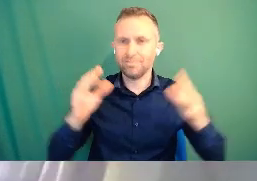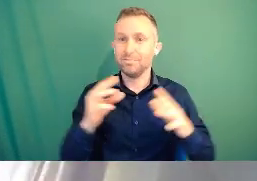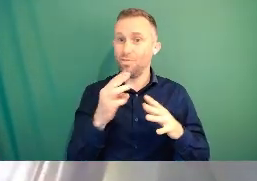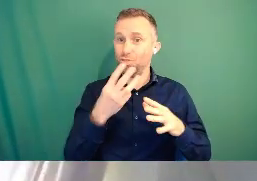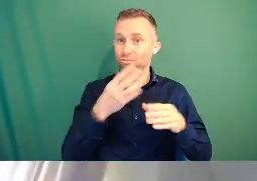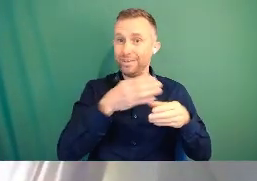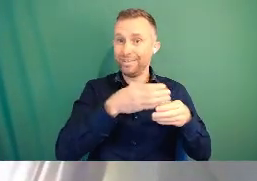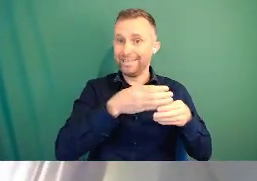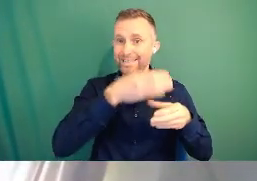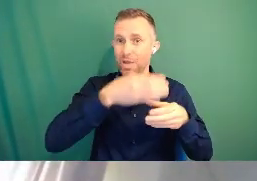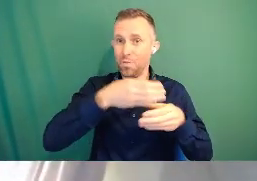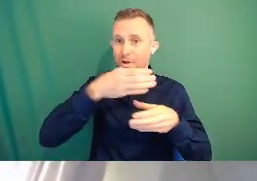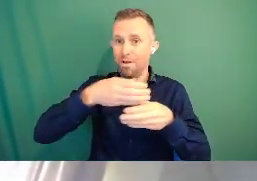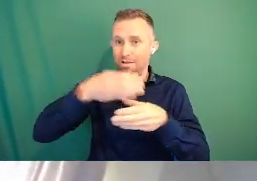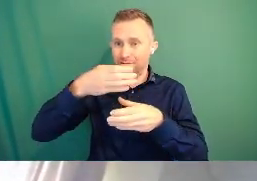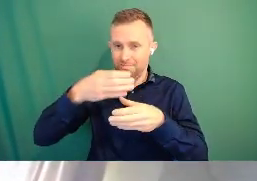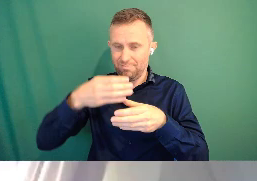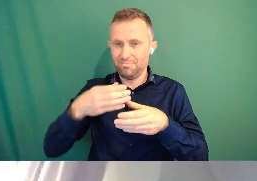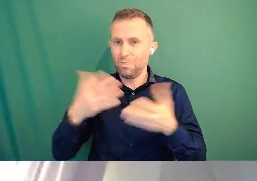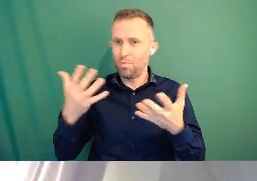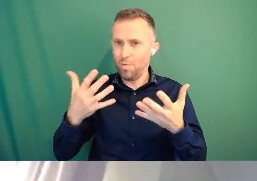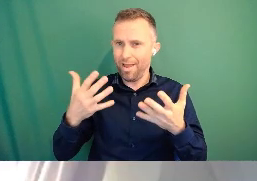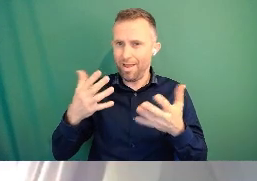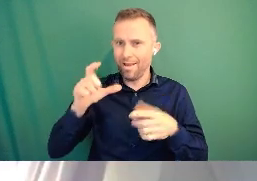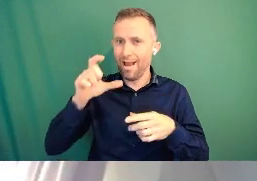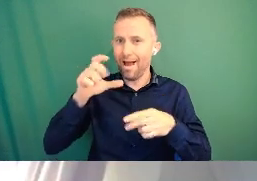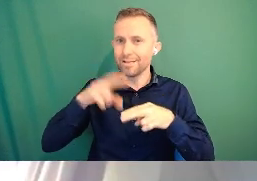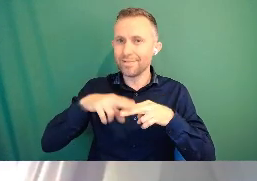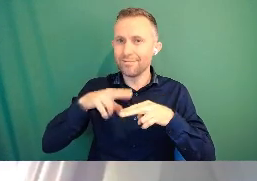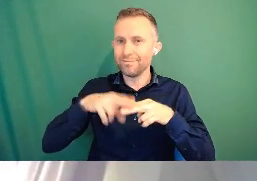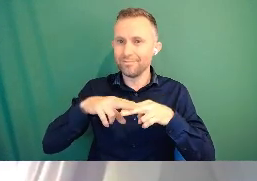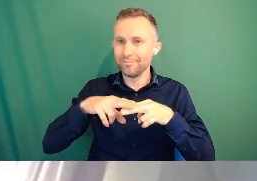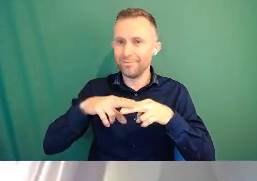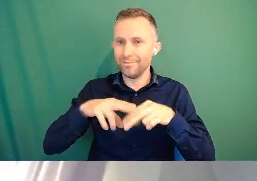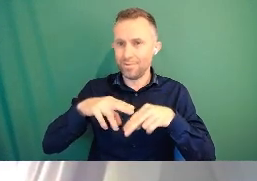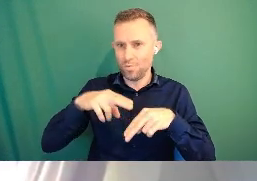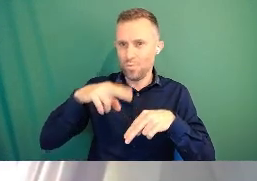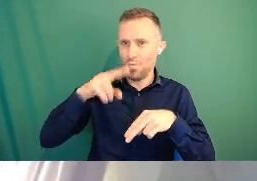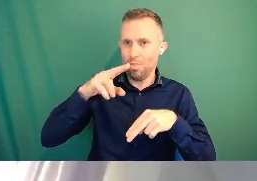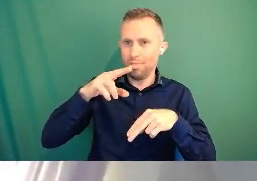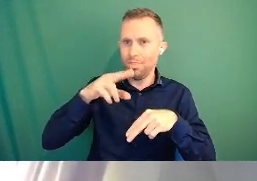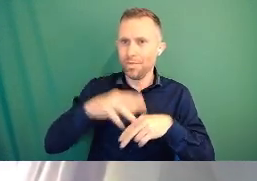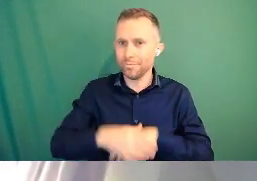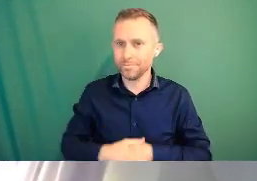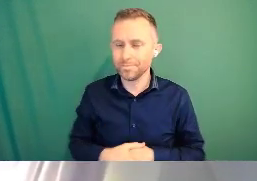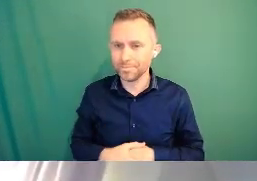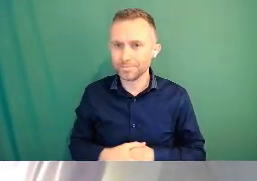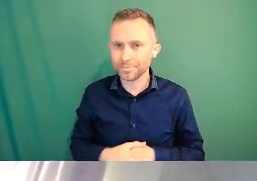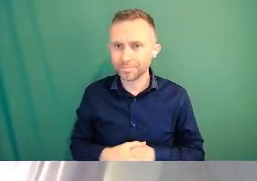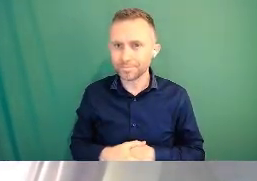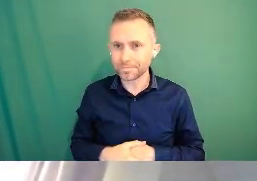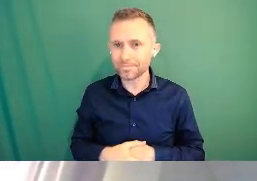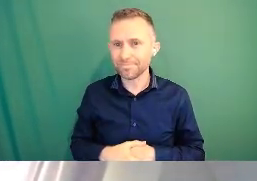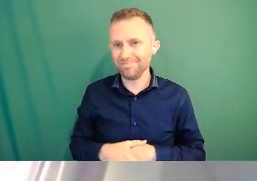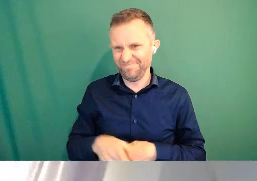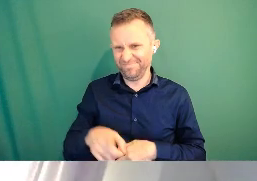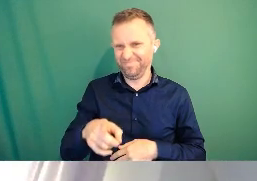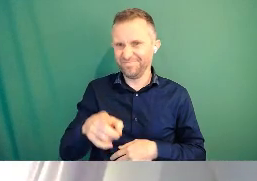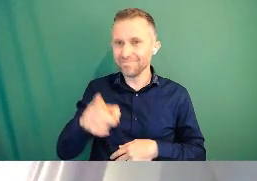situated on top of a hill in the middle of a woodland, just to give context, and that is in the north of Cardiff. So